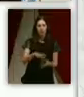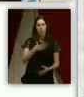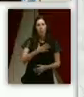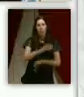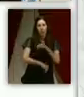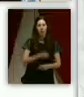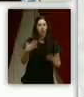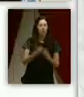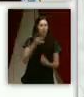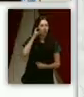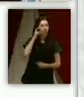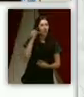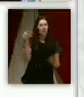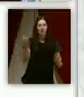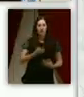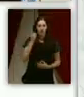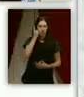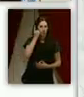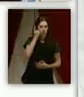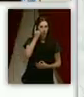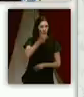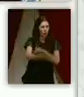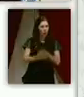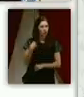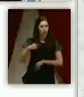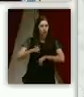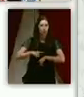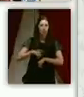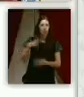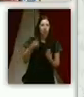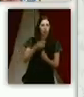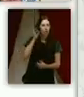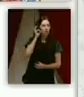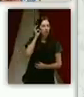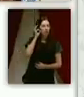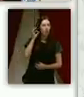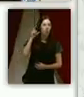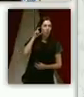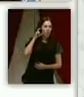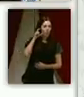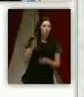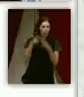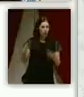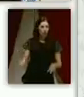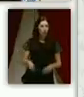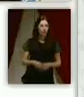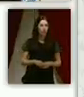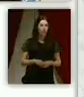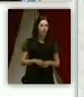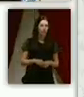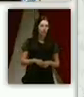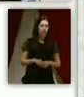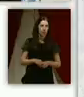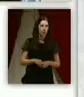compatibility with auditive prostheses? These mobile devices shall be compatible with hearing aid or